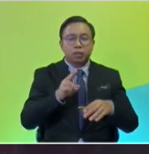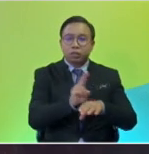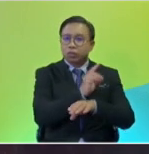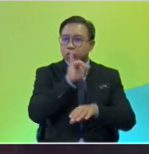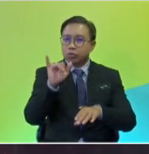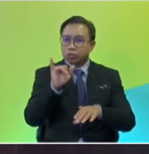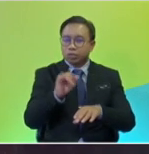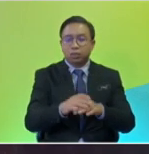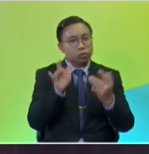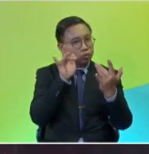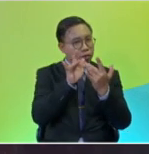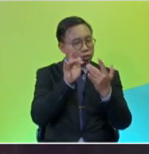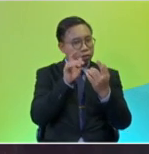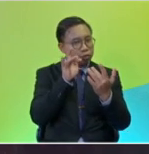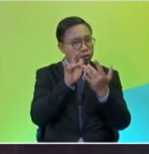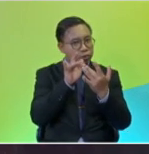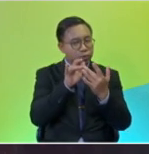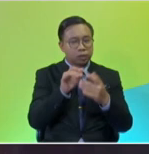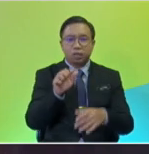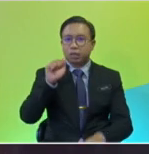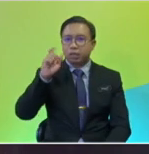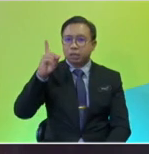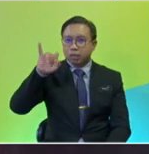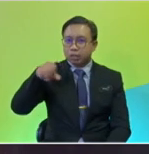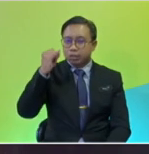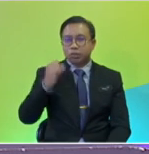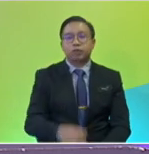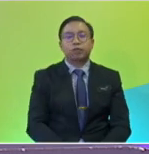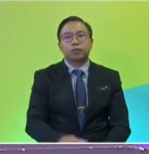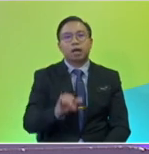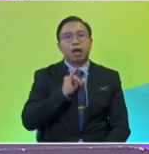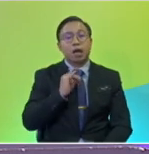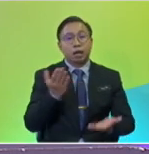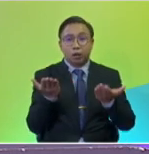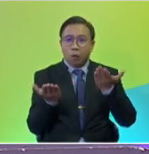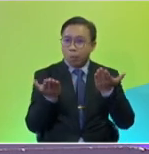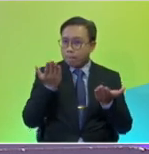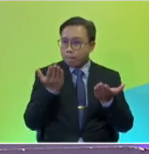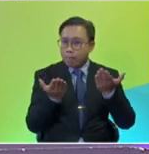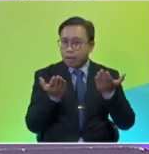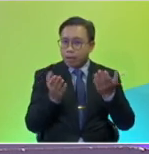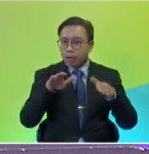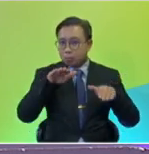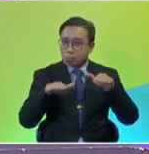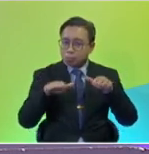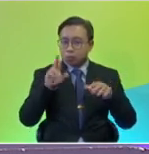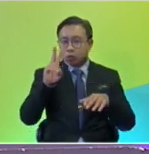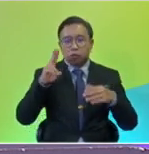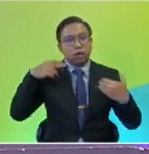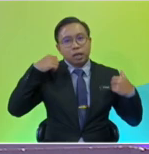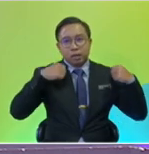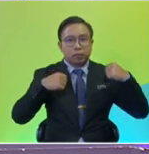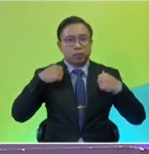suitable adjectives. Okay. Okay, Sean? Yes. So I'm going to compare at least two animals and using the same